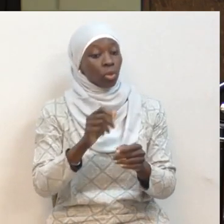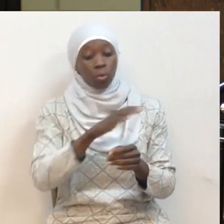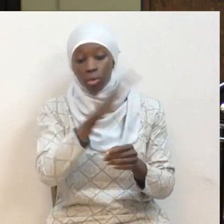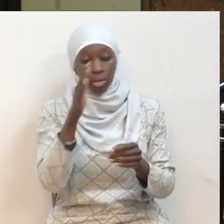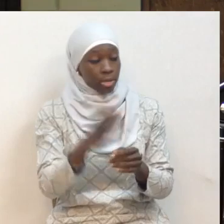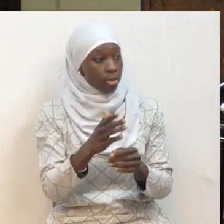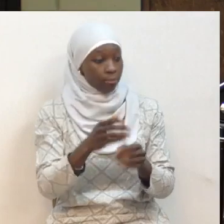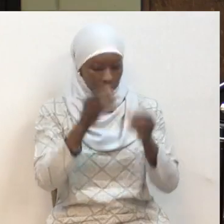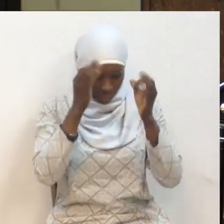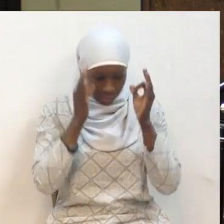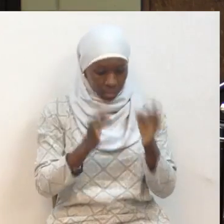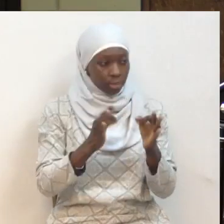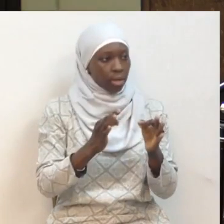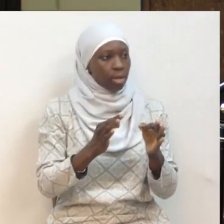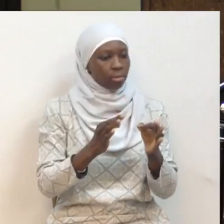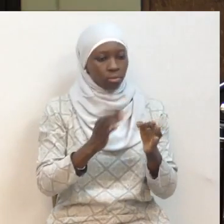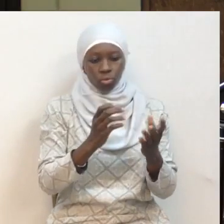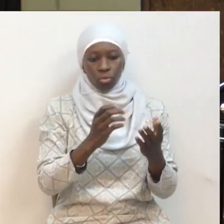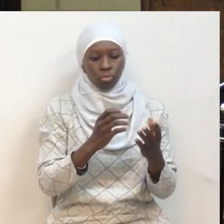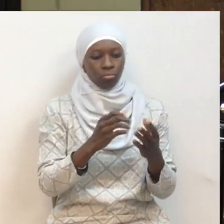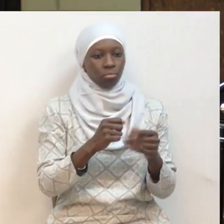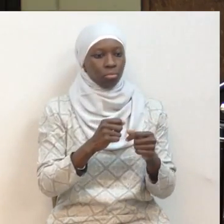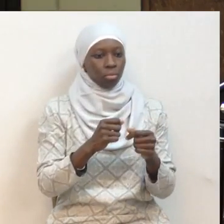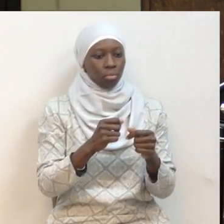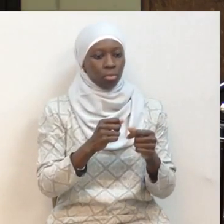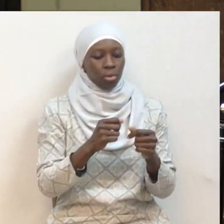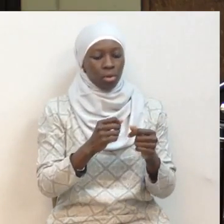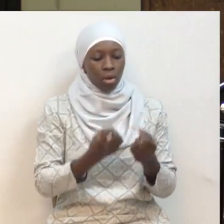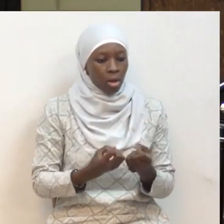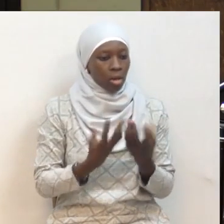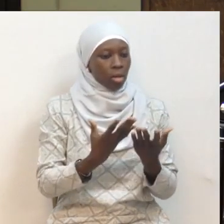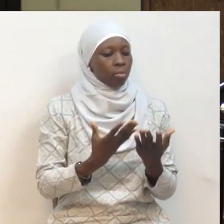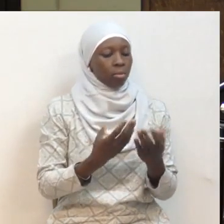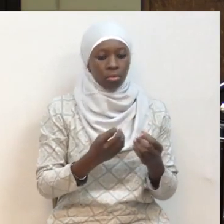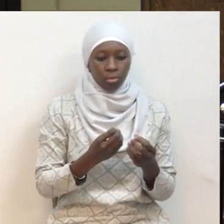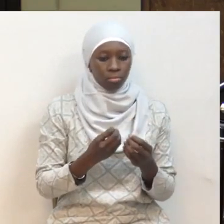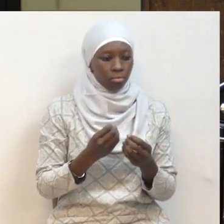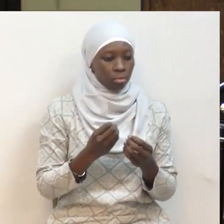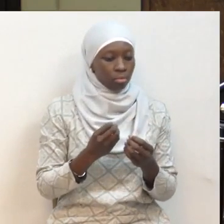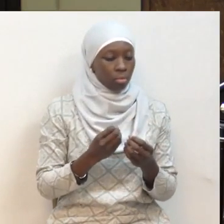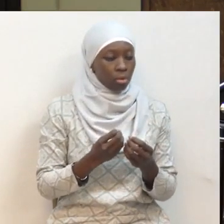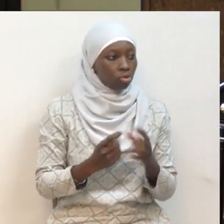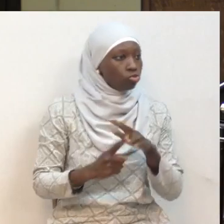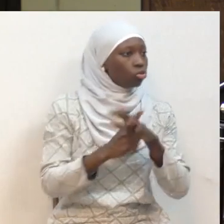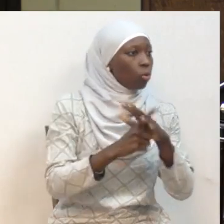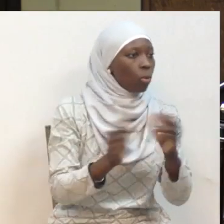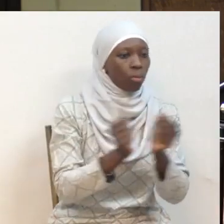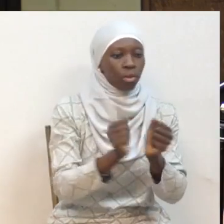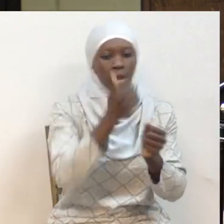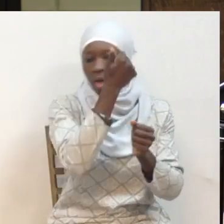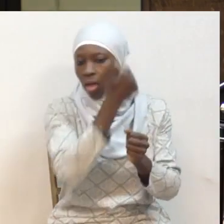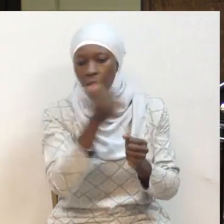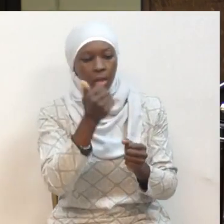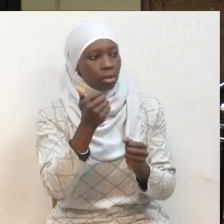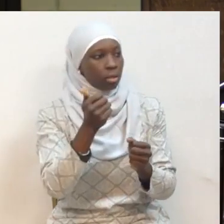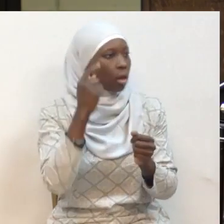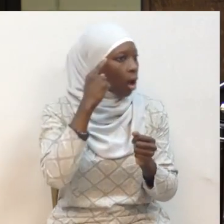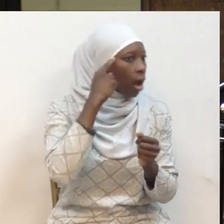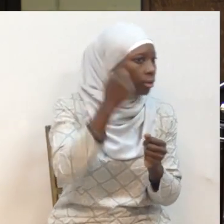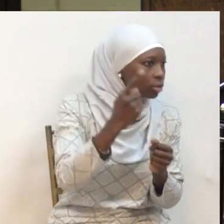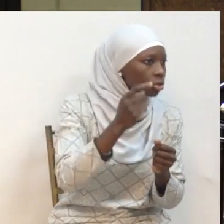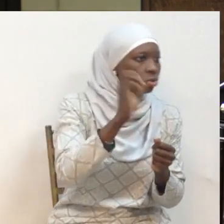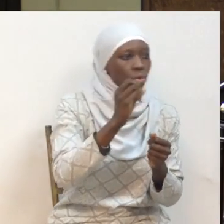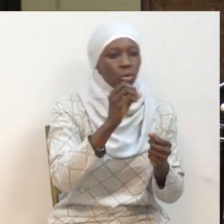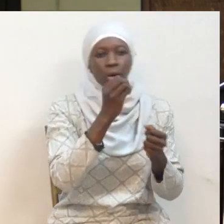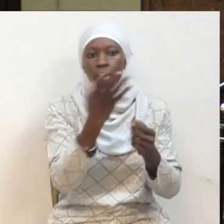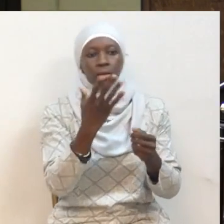consulting the community, but if it will cost the community anything, then he has to consult the